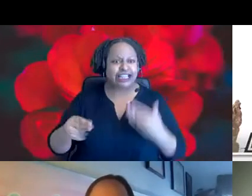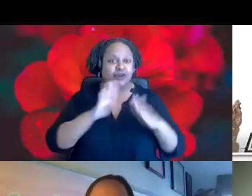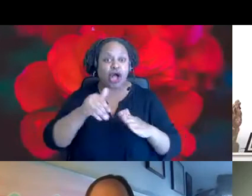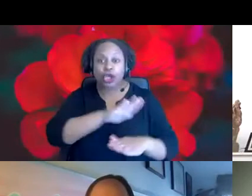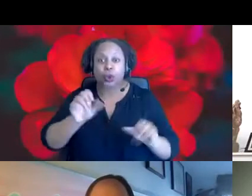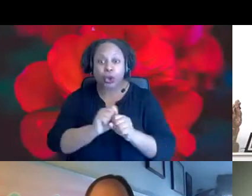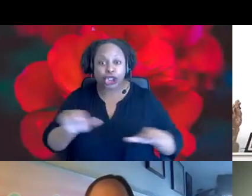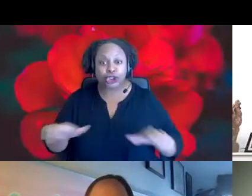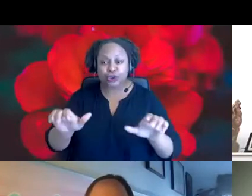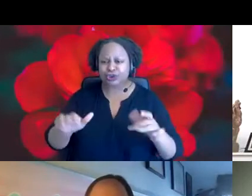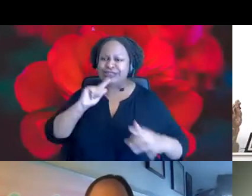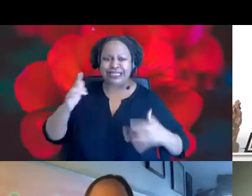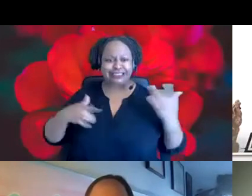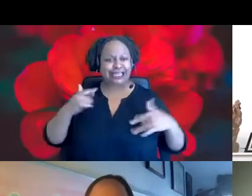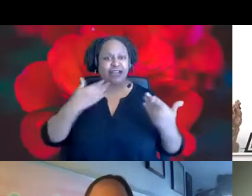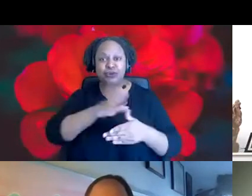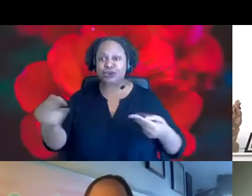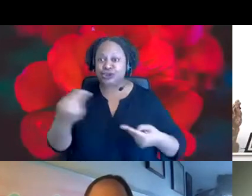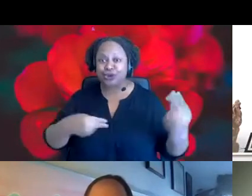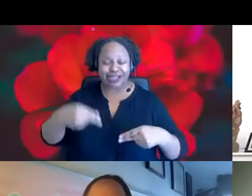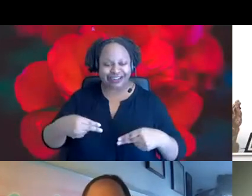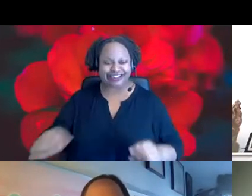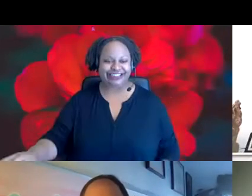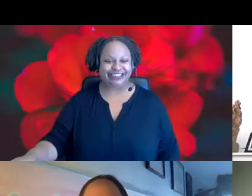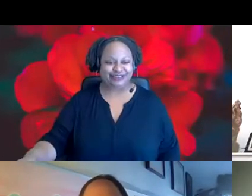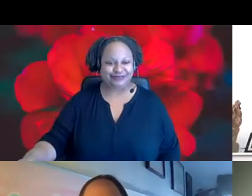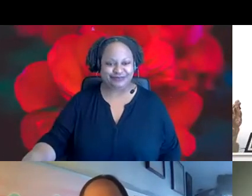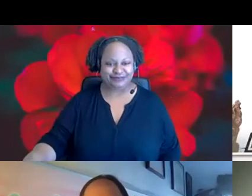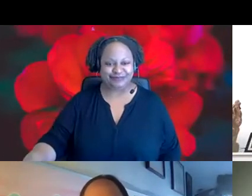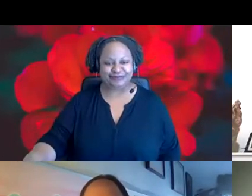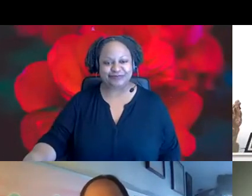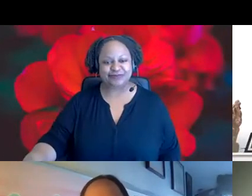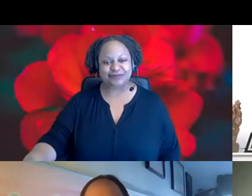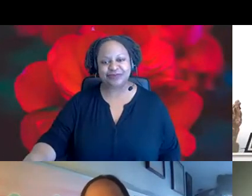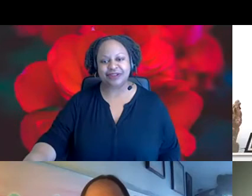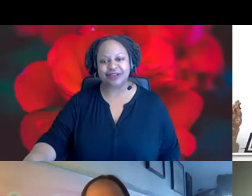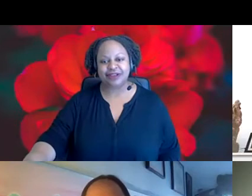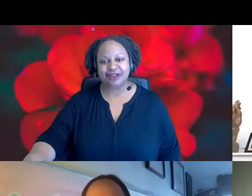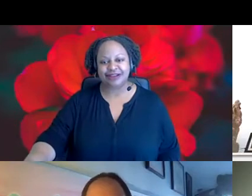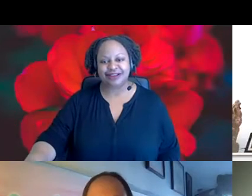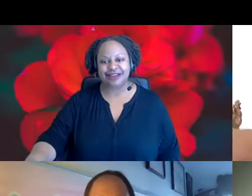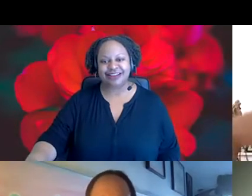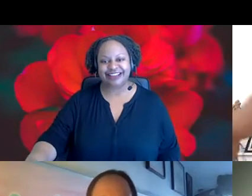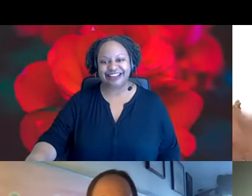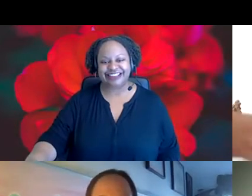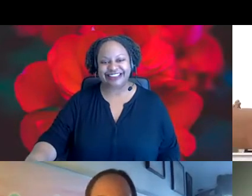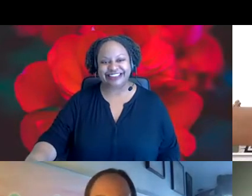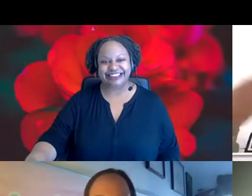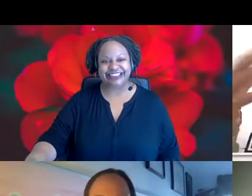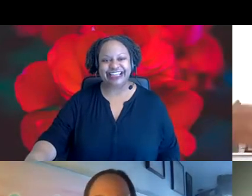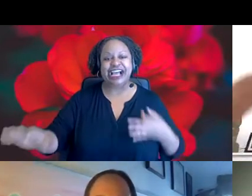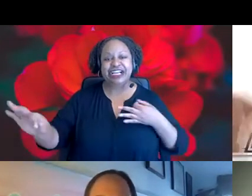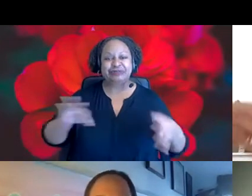So excited to have you all here. I'm gonna just give us a little bit of context and then we'll dive in. So just continuing